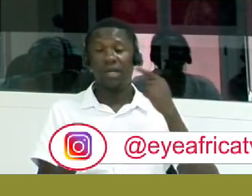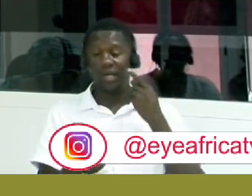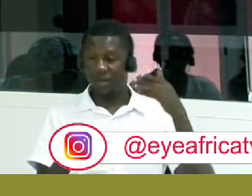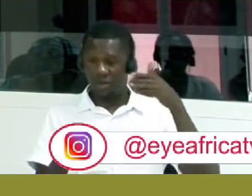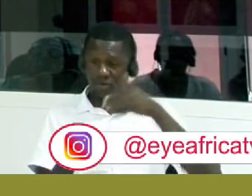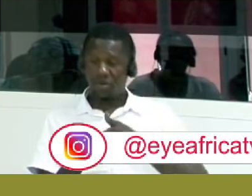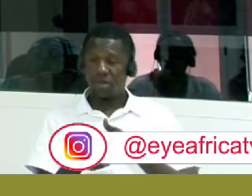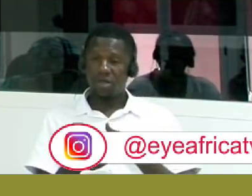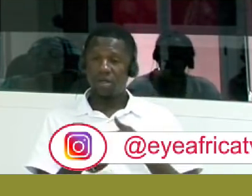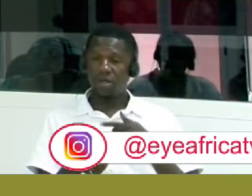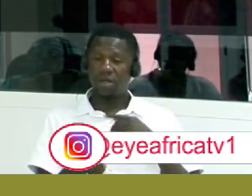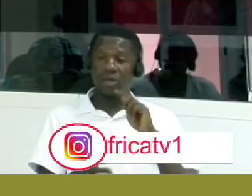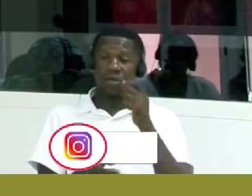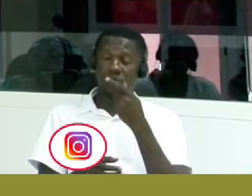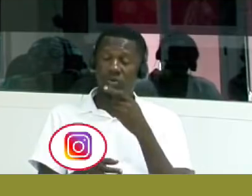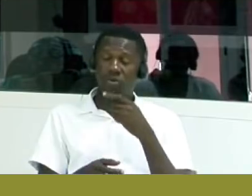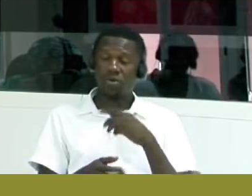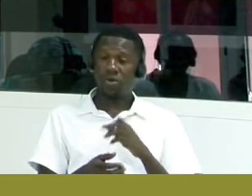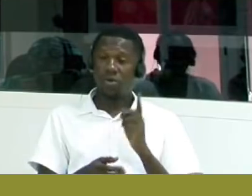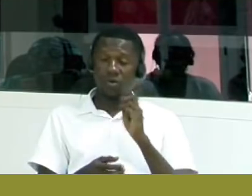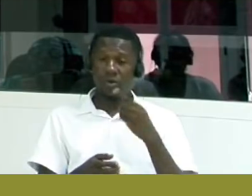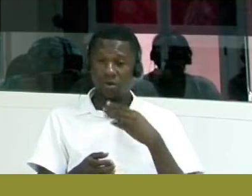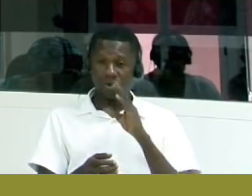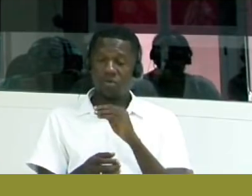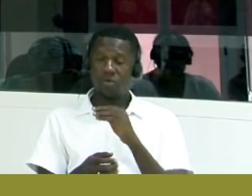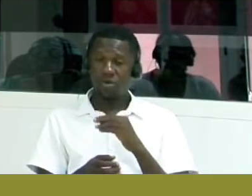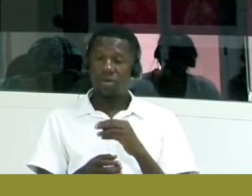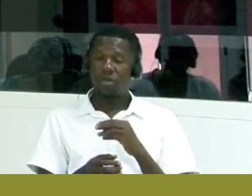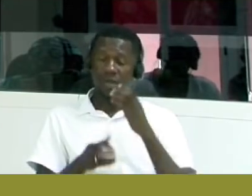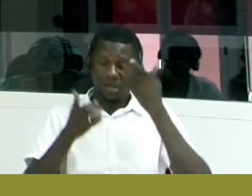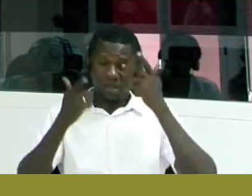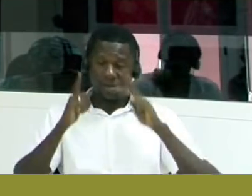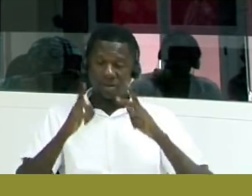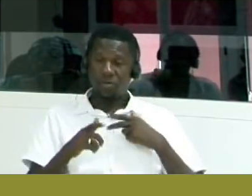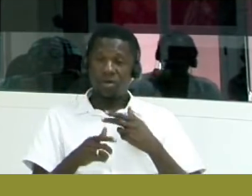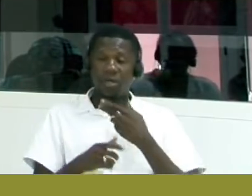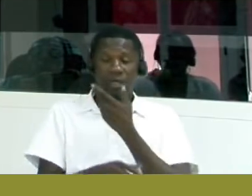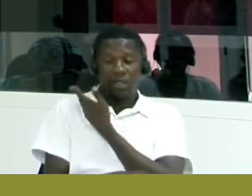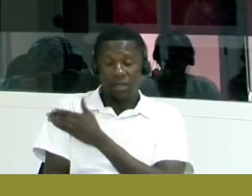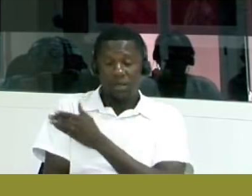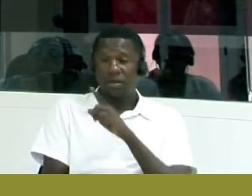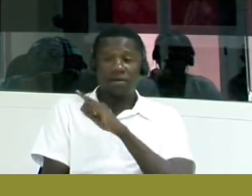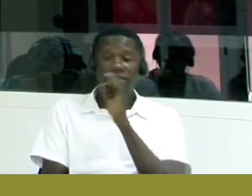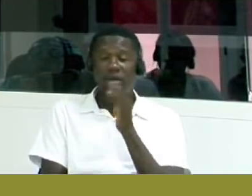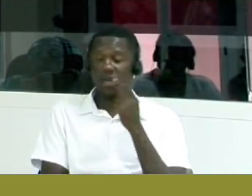this new dispensation, you know what I would have done, Council? I would have resigned that same day, that very day.